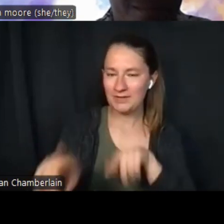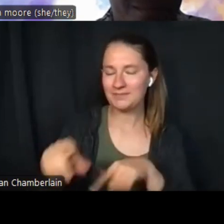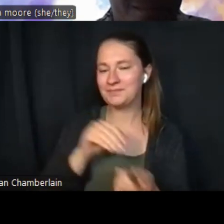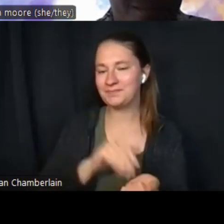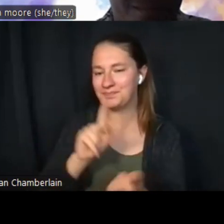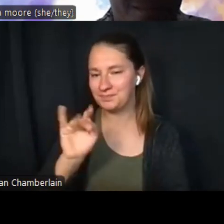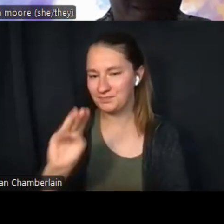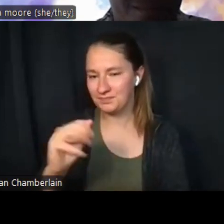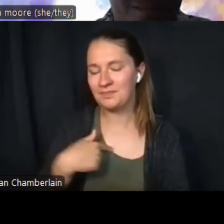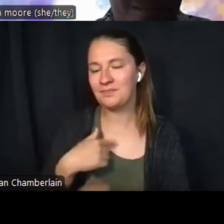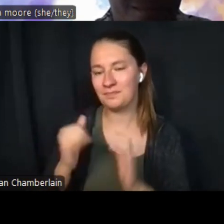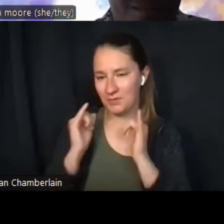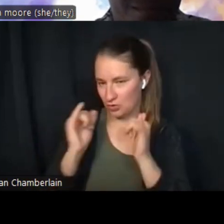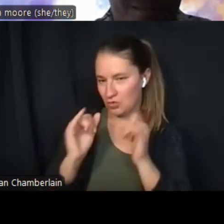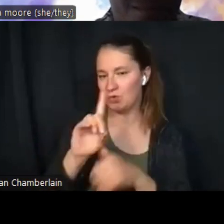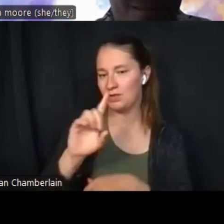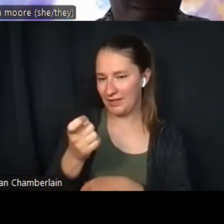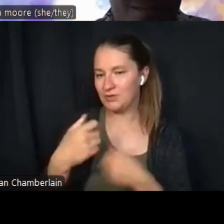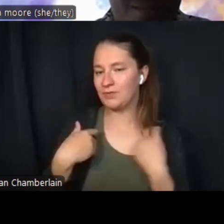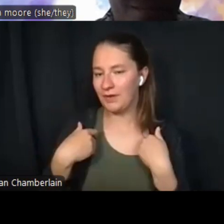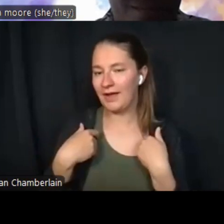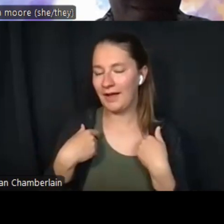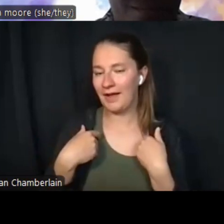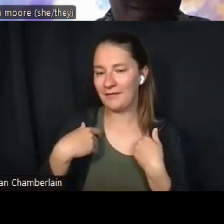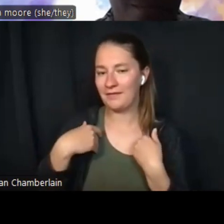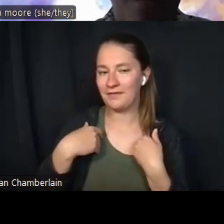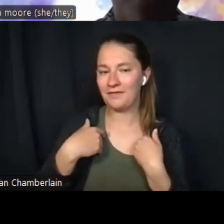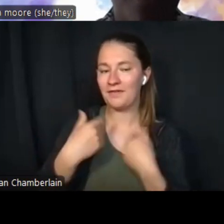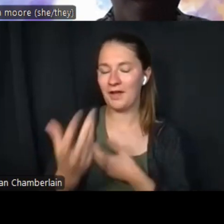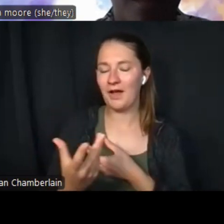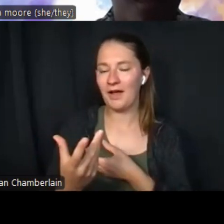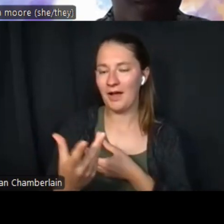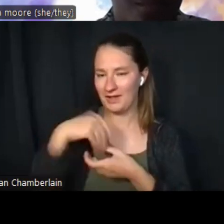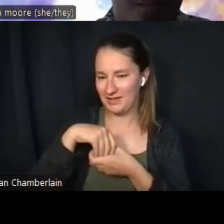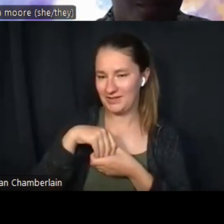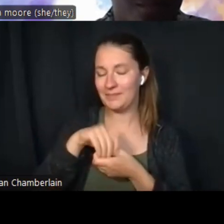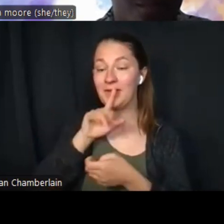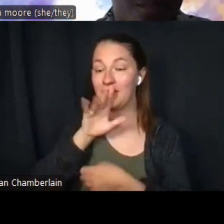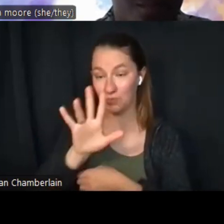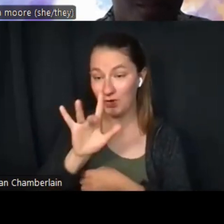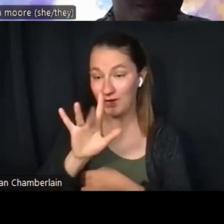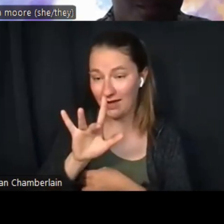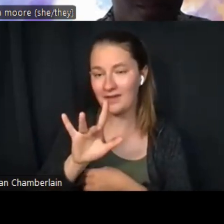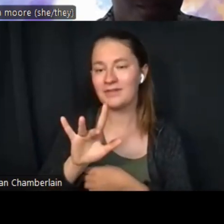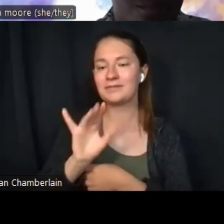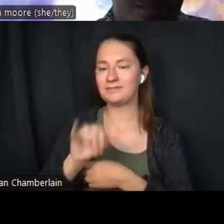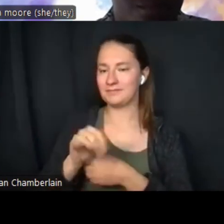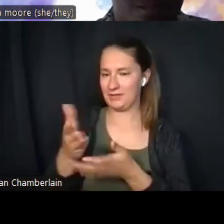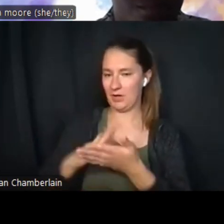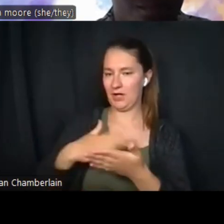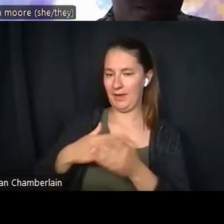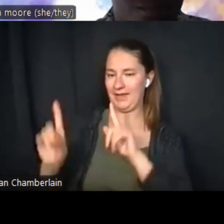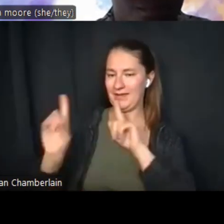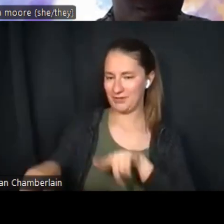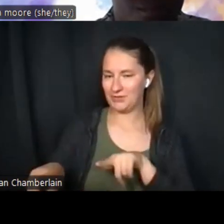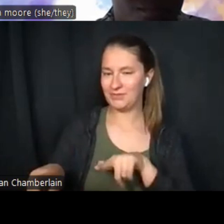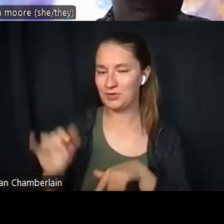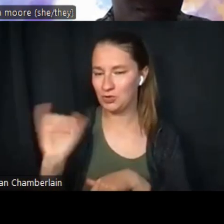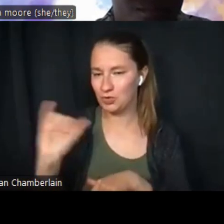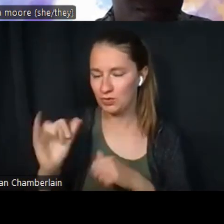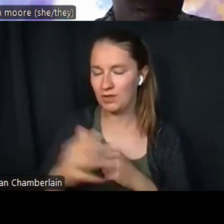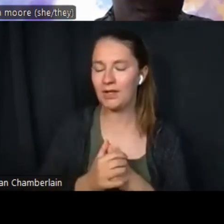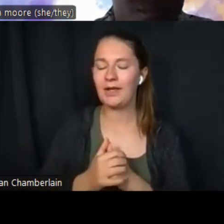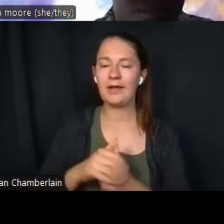was diagnosed autistic at 25, and that's very much part of my answer because for me, pride means